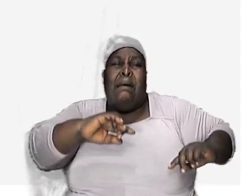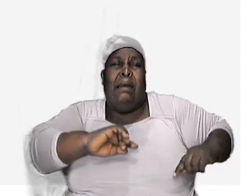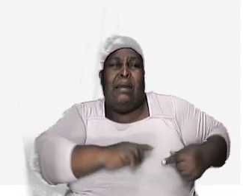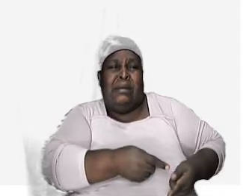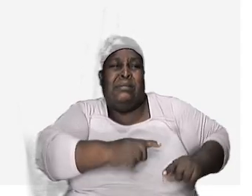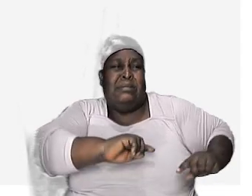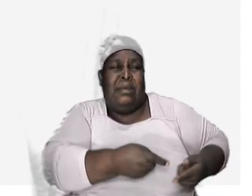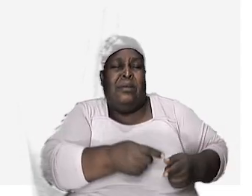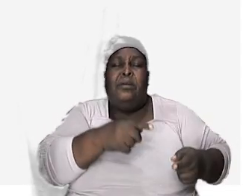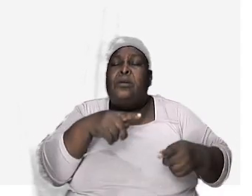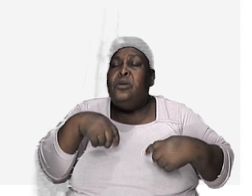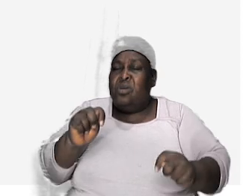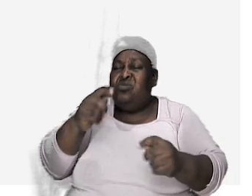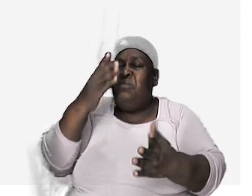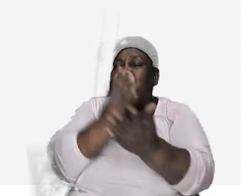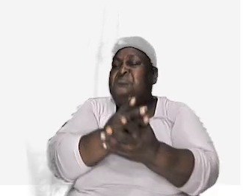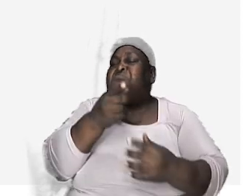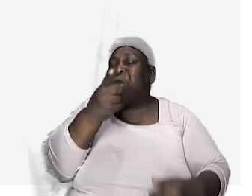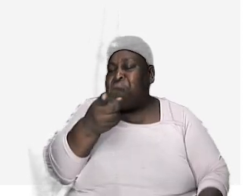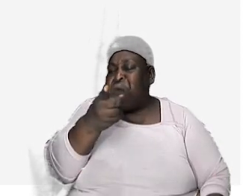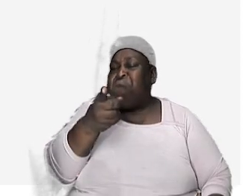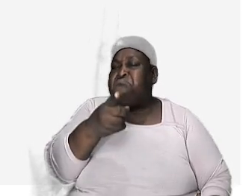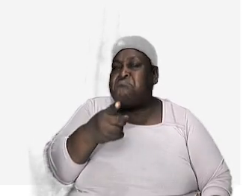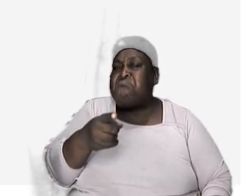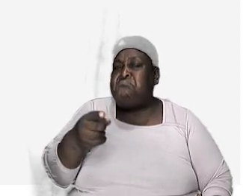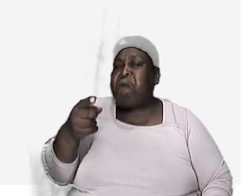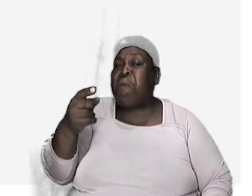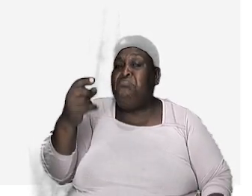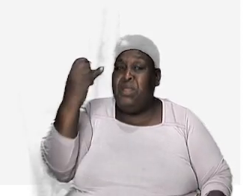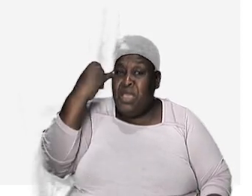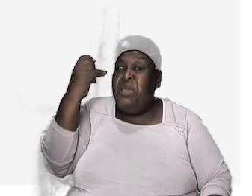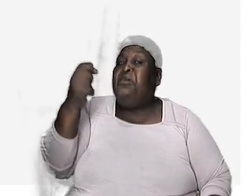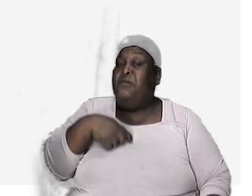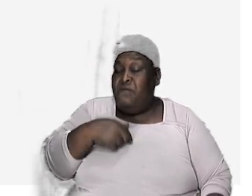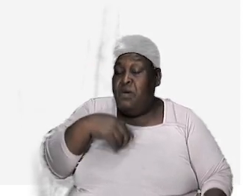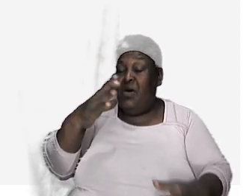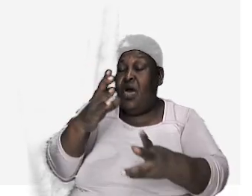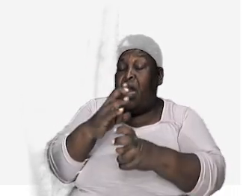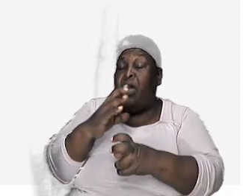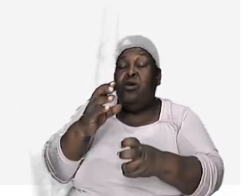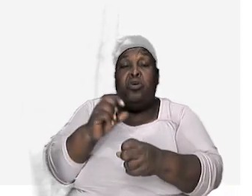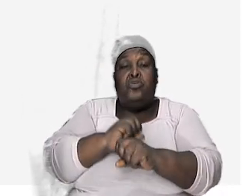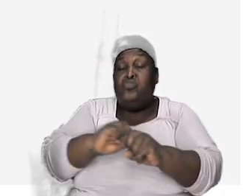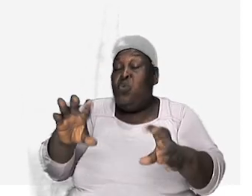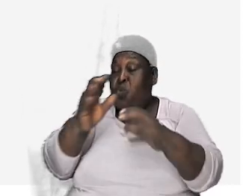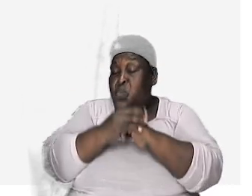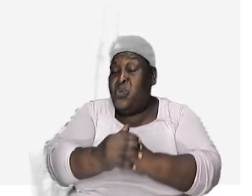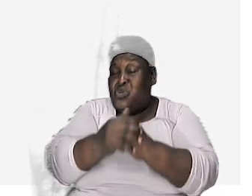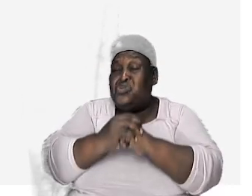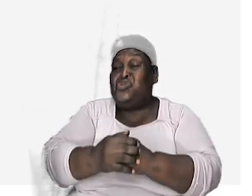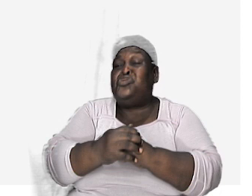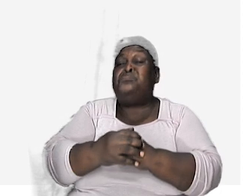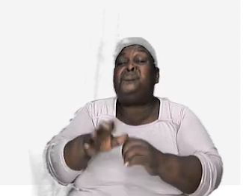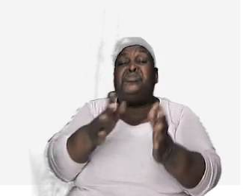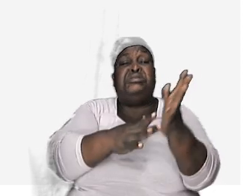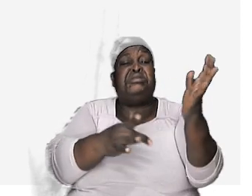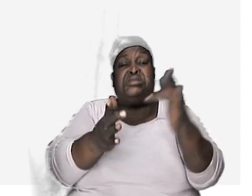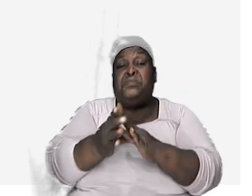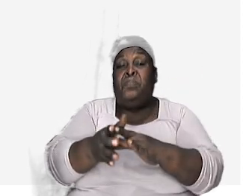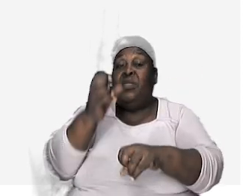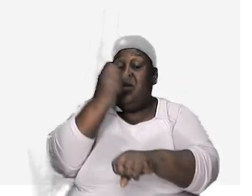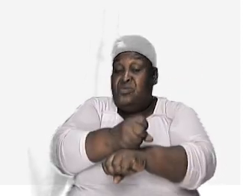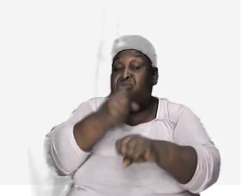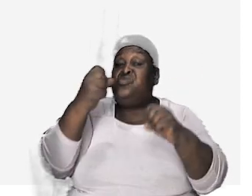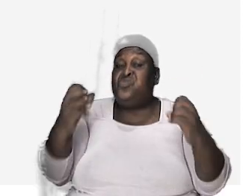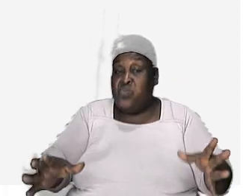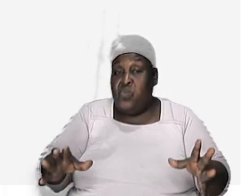you. But guess what? If I hold my peace, then the stones would immediately begin to cry out.